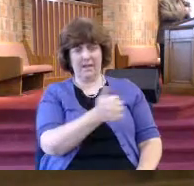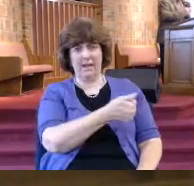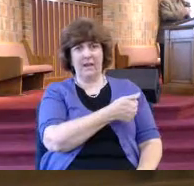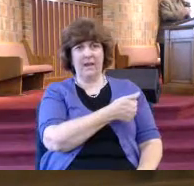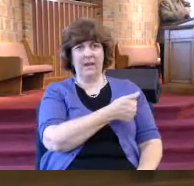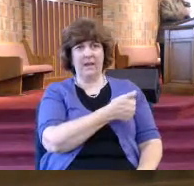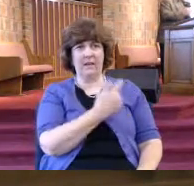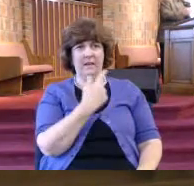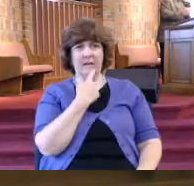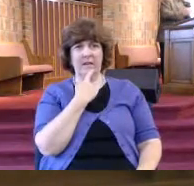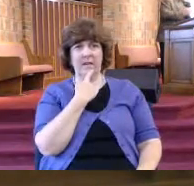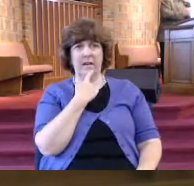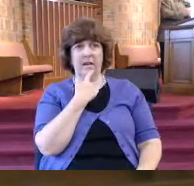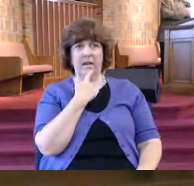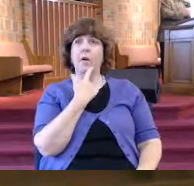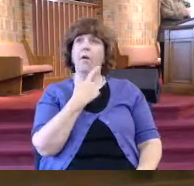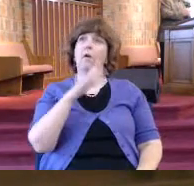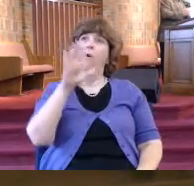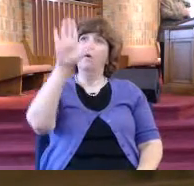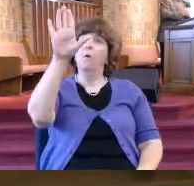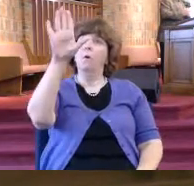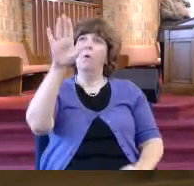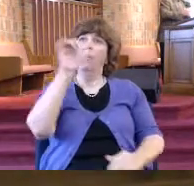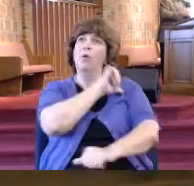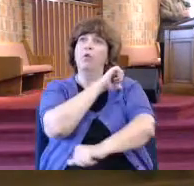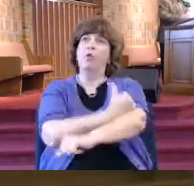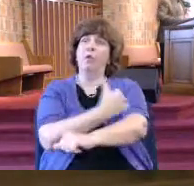said, this is the authority that we will appeal to.